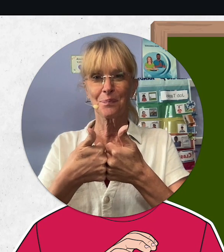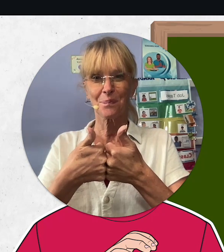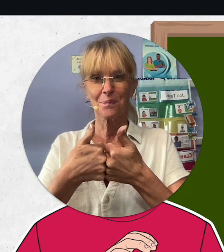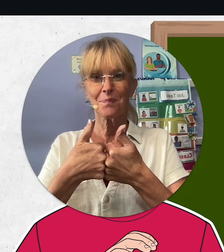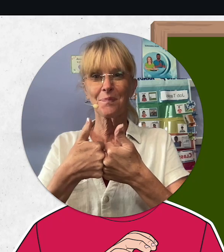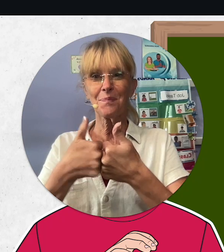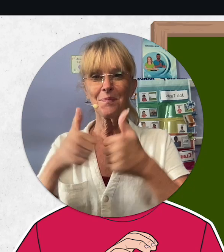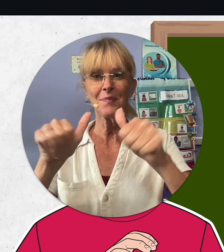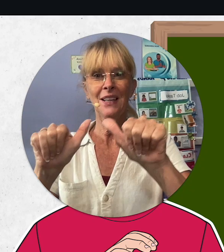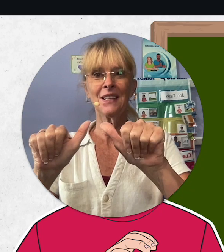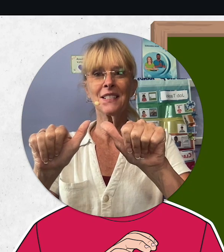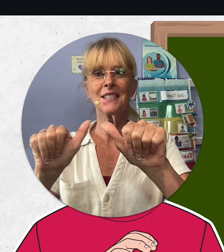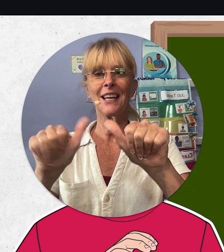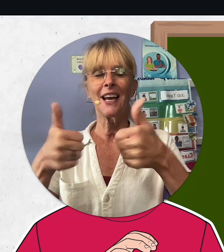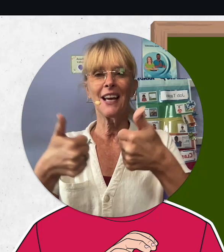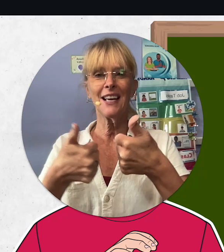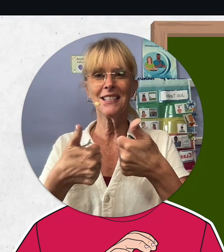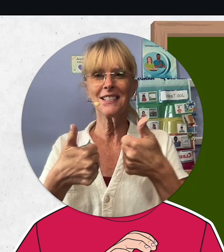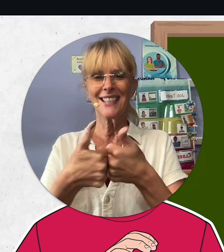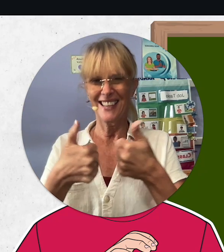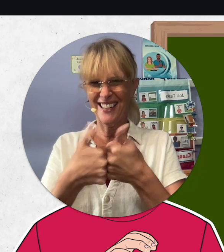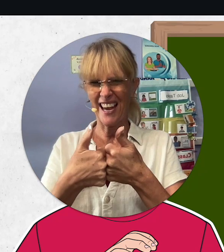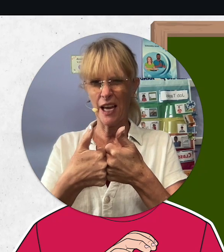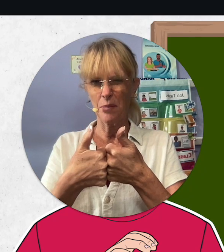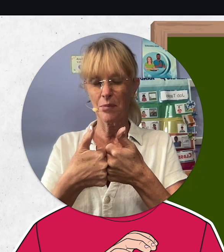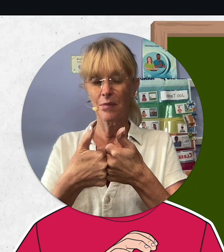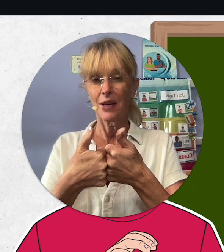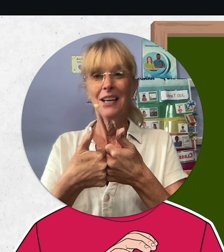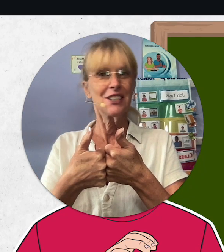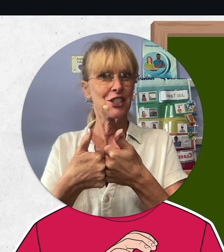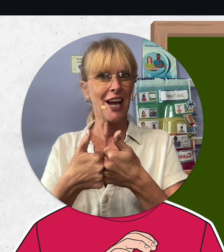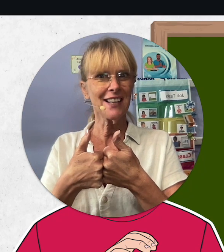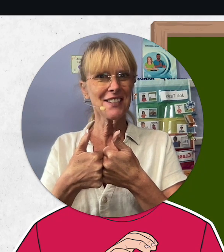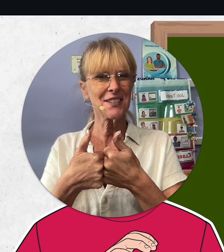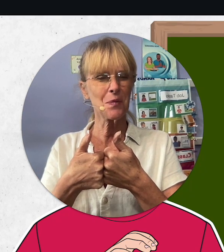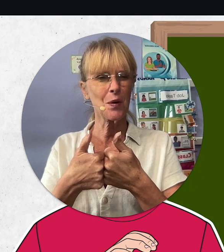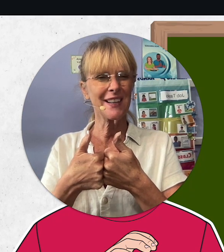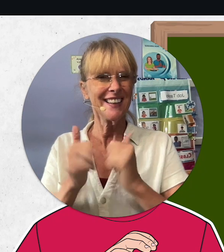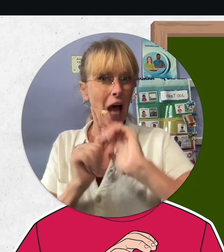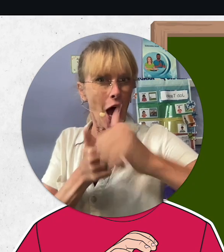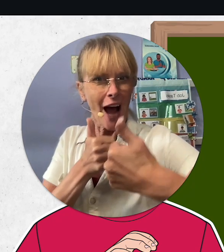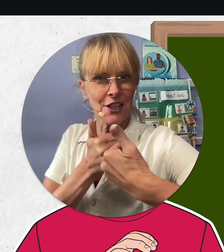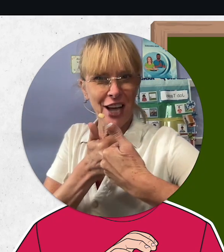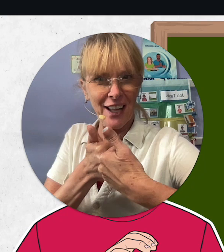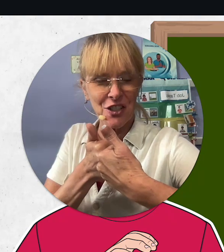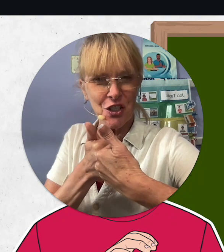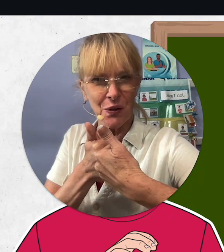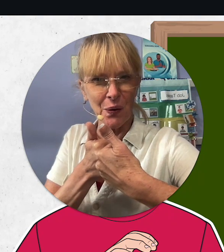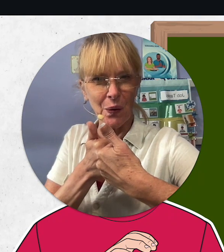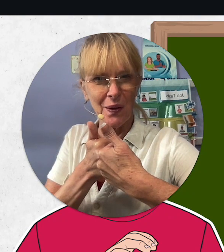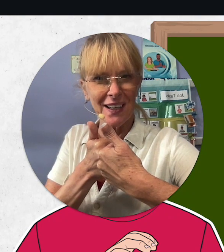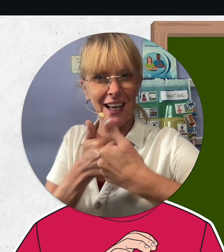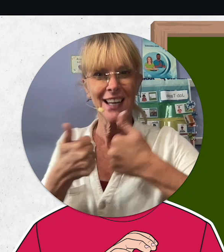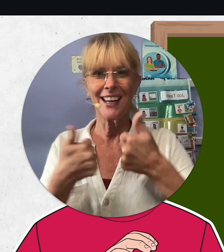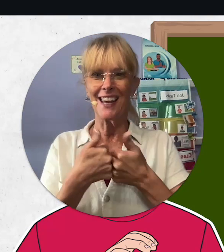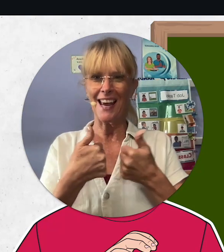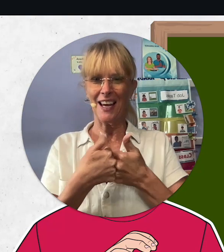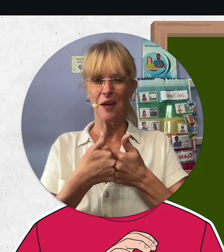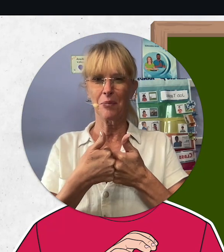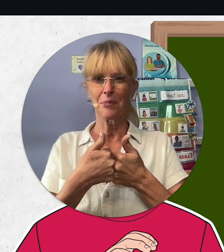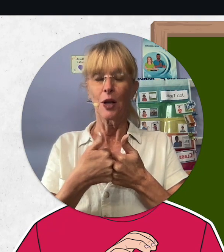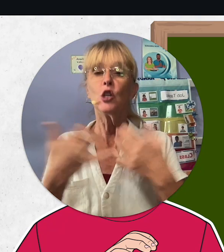Game. This is the A hands. Game. To challenge someone, I challenge you in